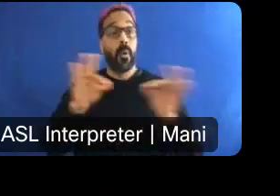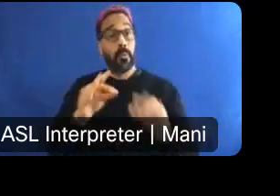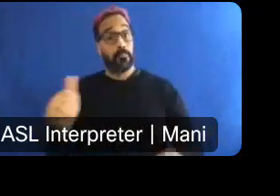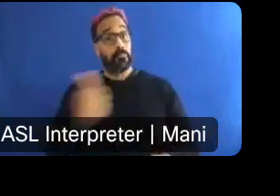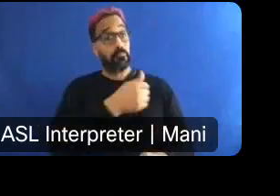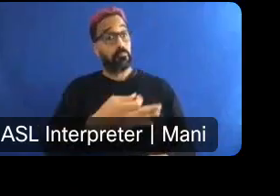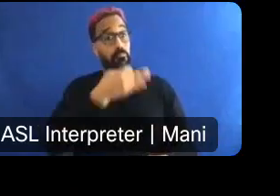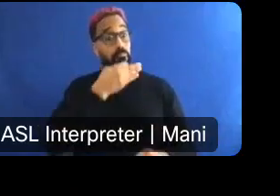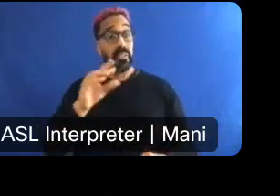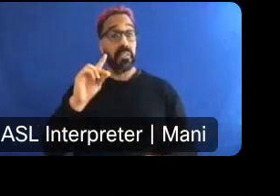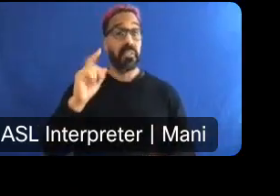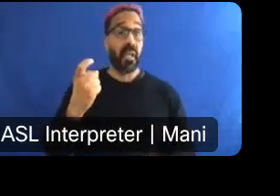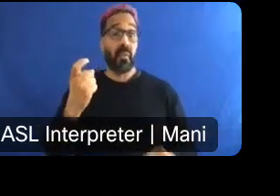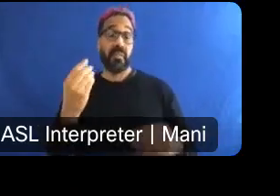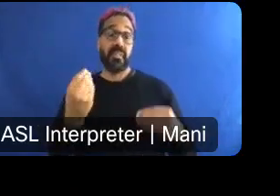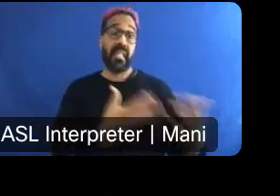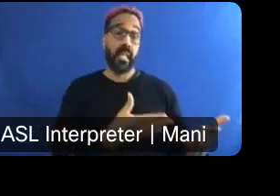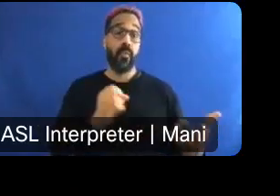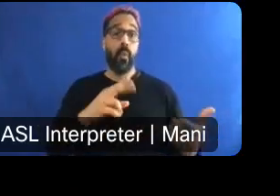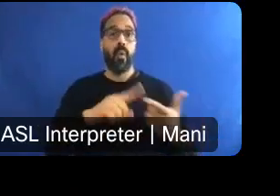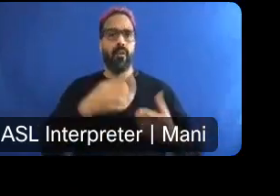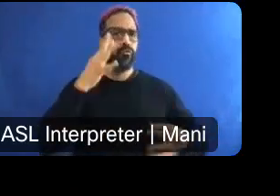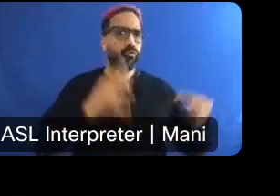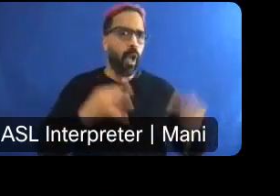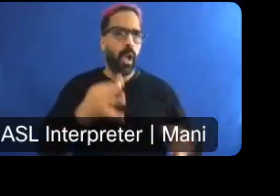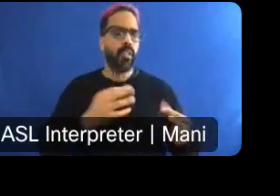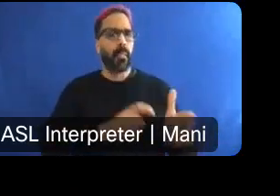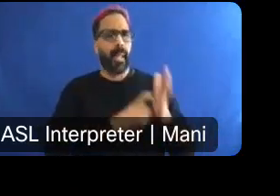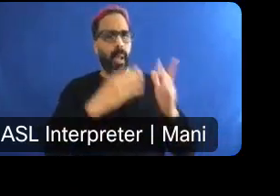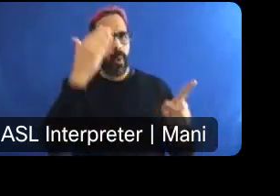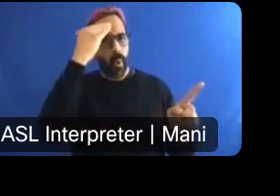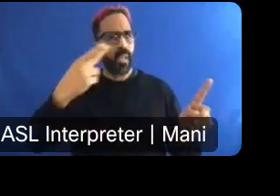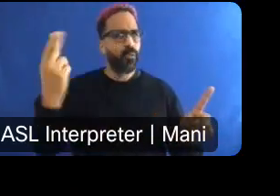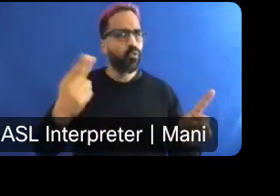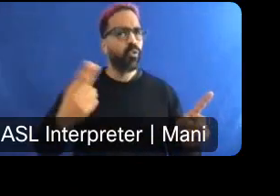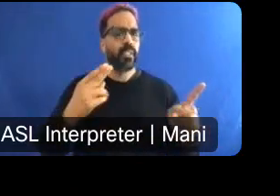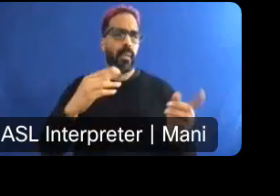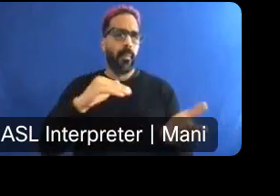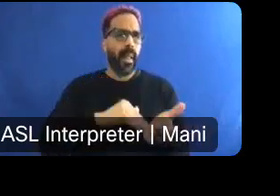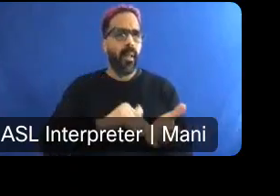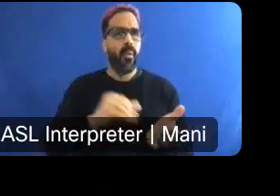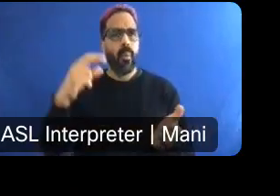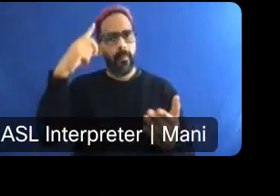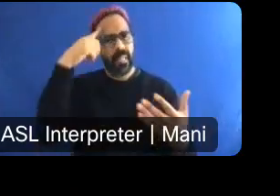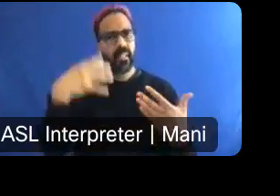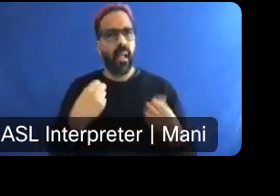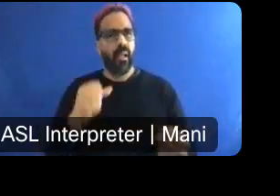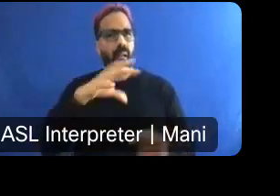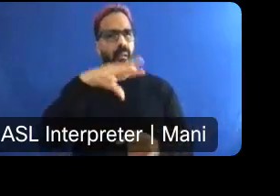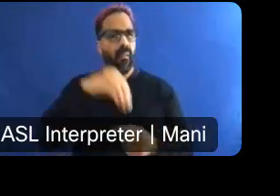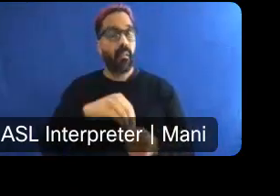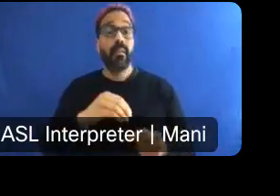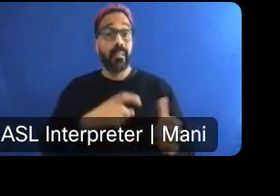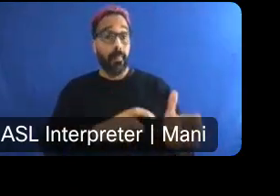judgmental, or demand to know medical history or mental health experiences. You don't need to know any of that